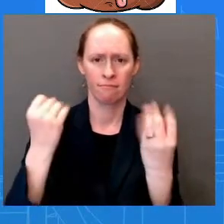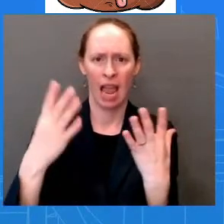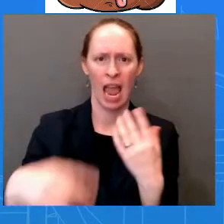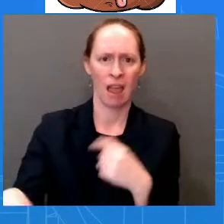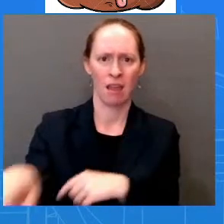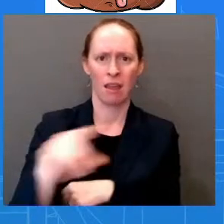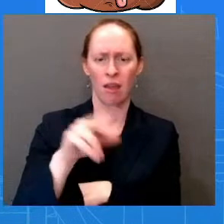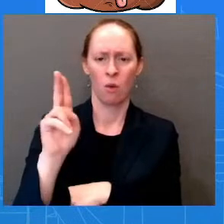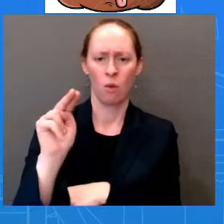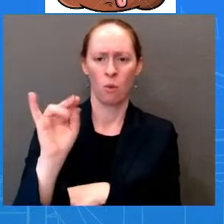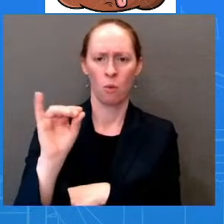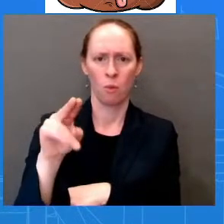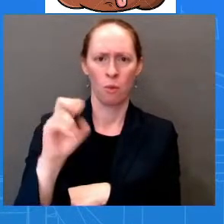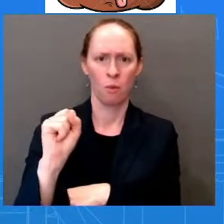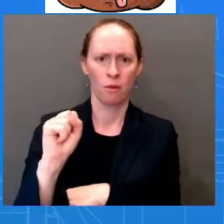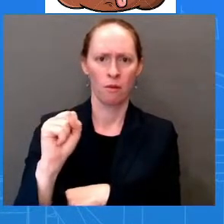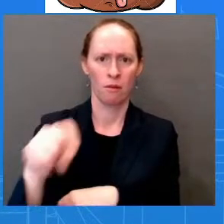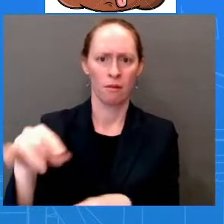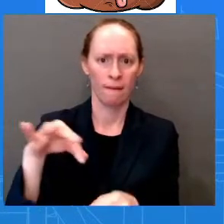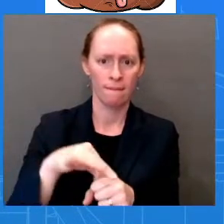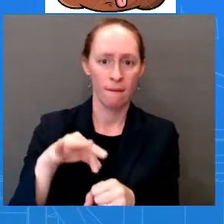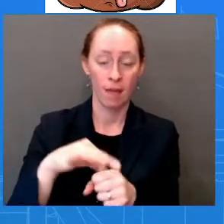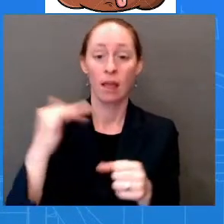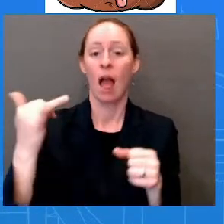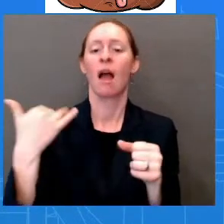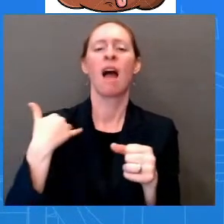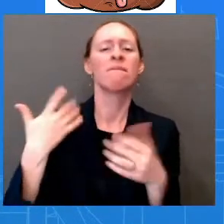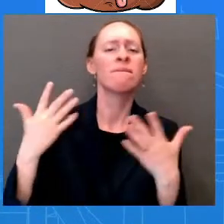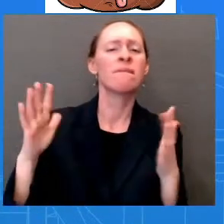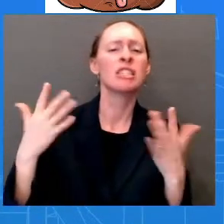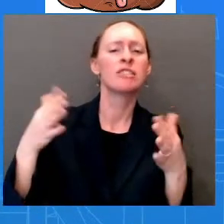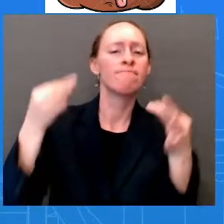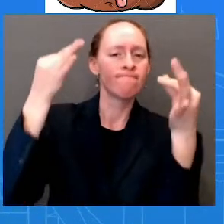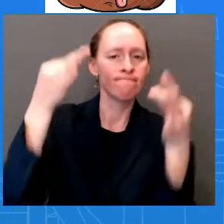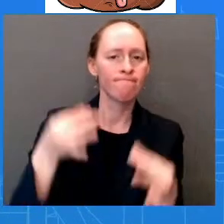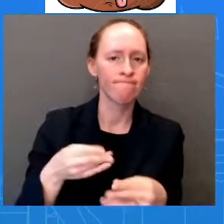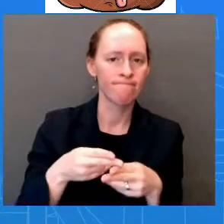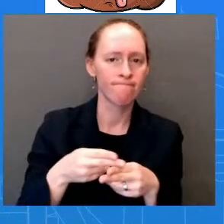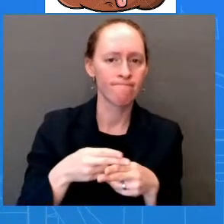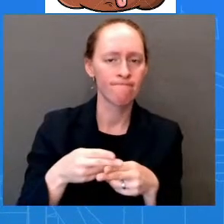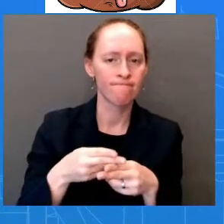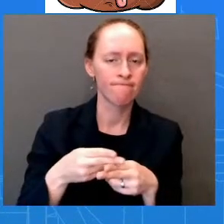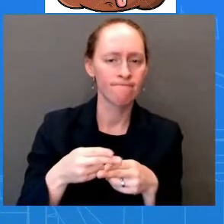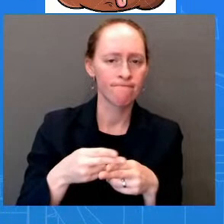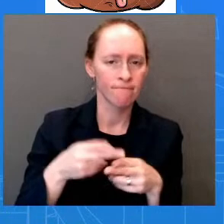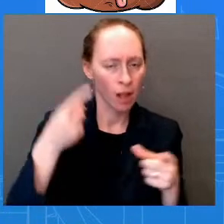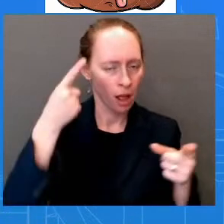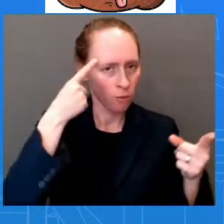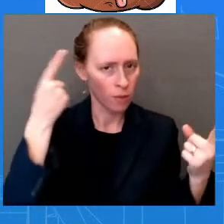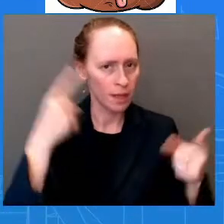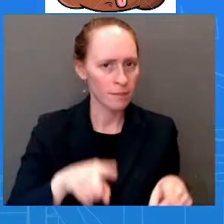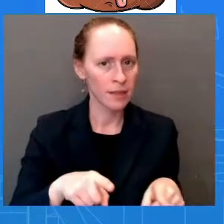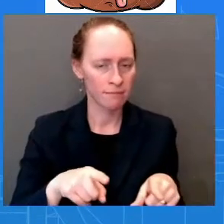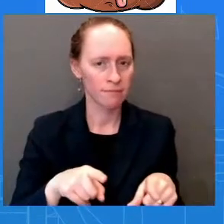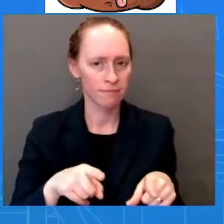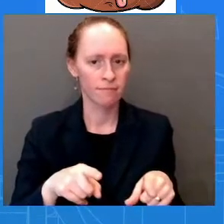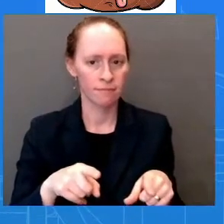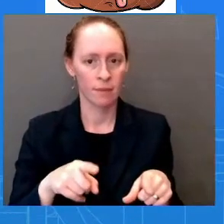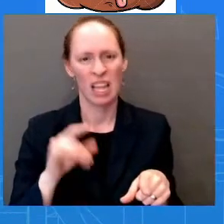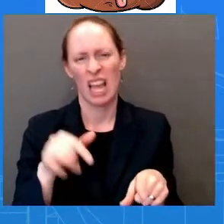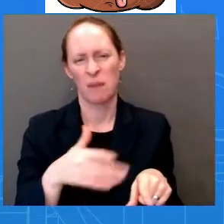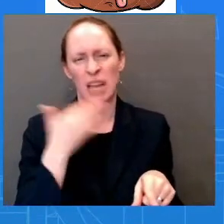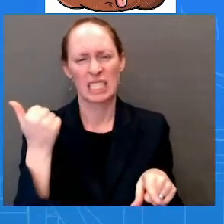tentative agreement that we saw back in September. And the best option still is for the parties to resolve